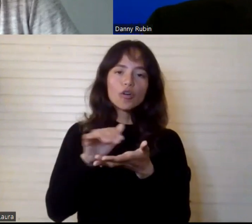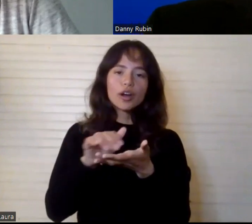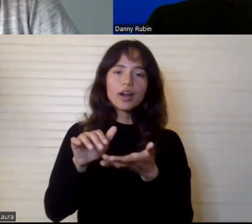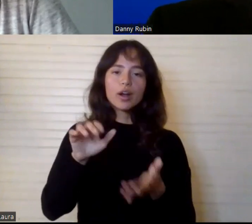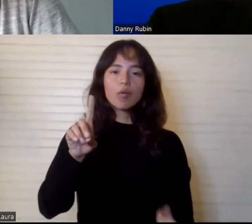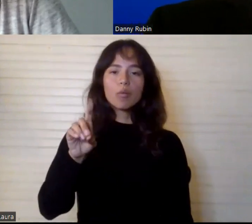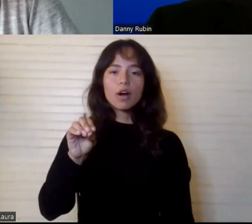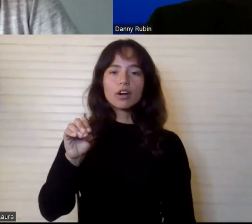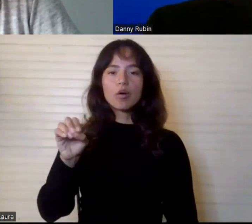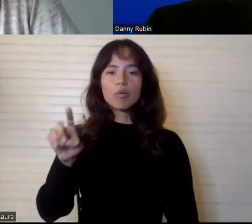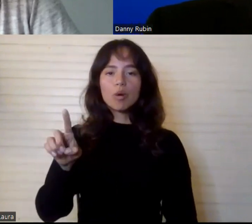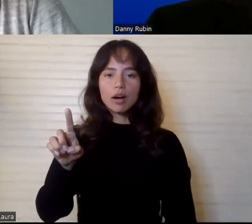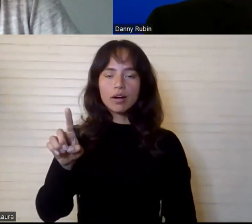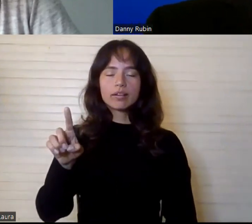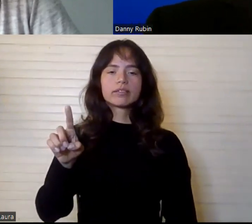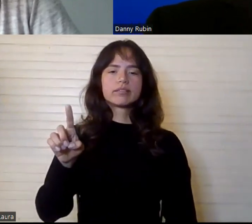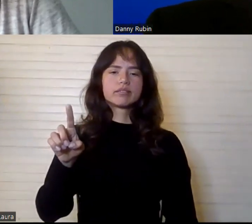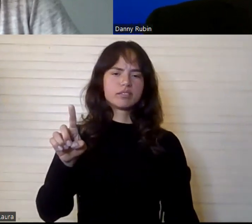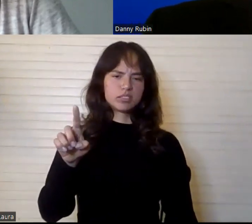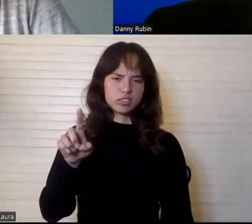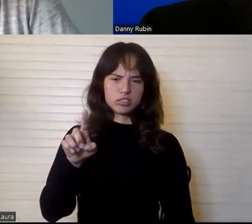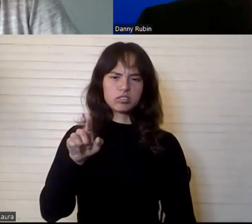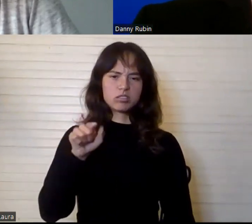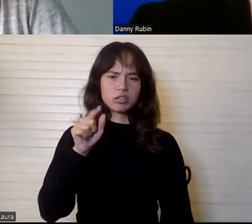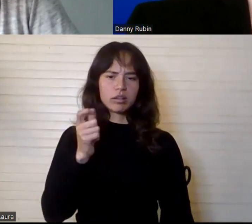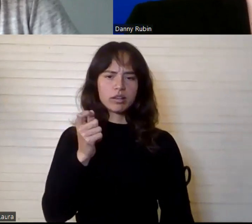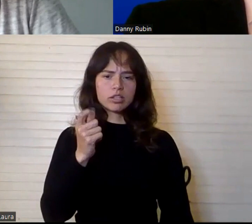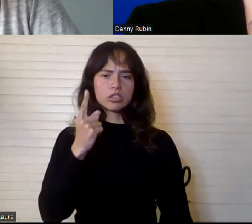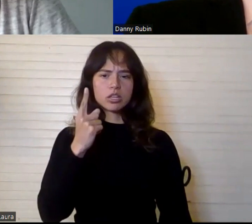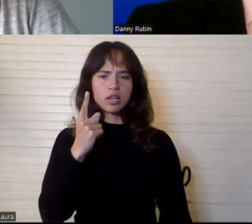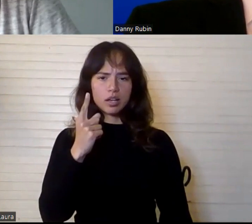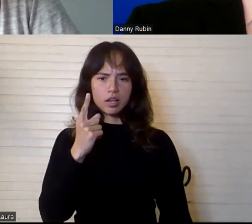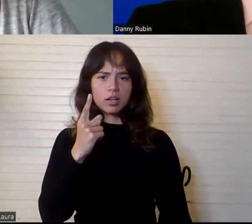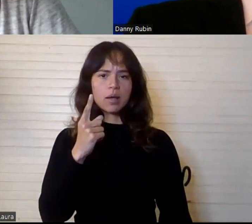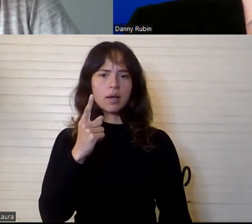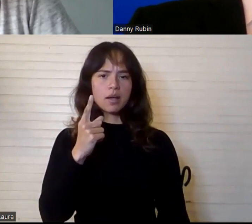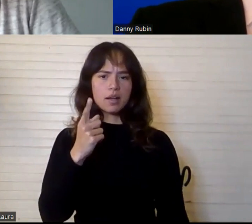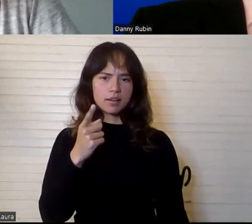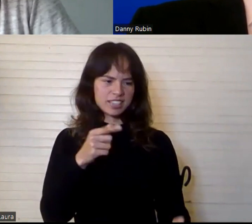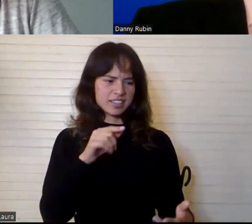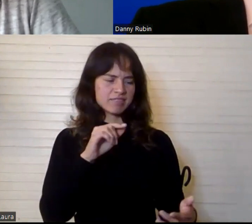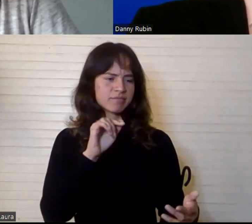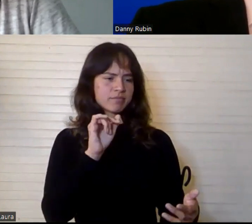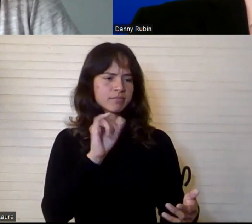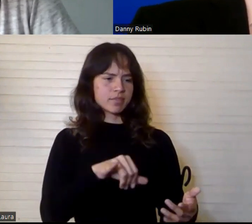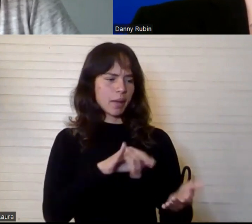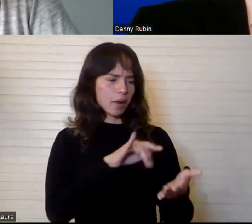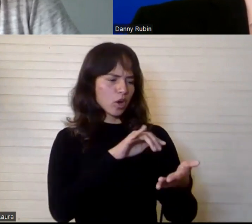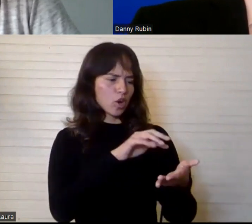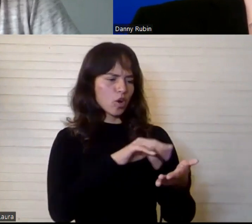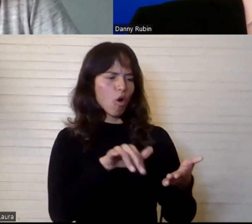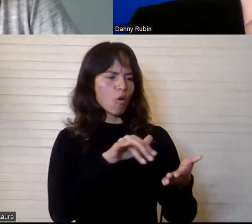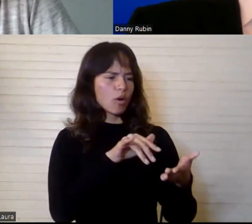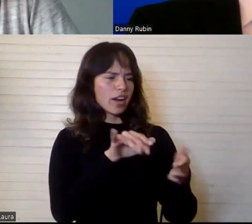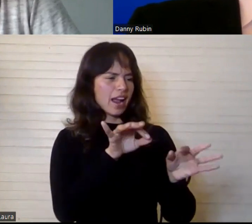bases, and understanding a baseline scripting language. That's really the minimum